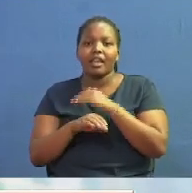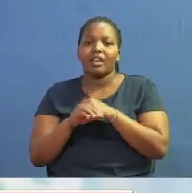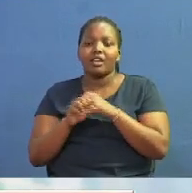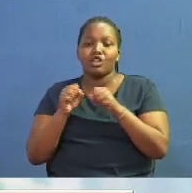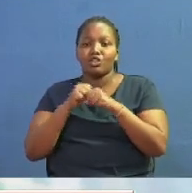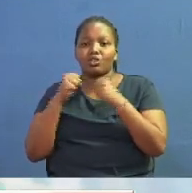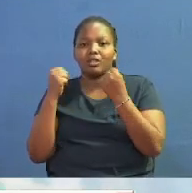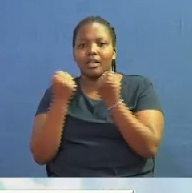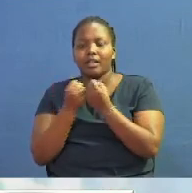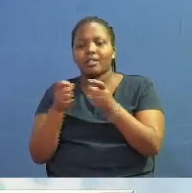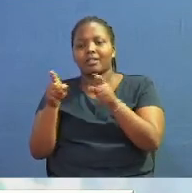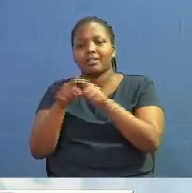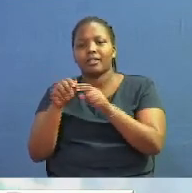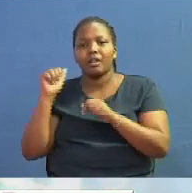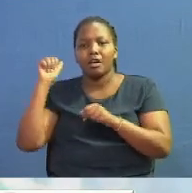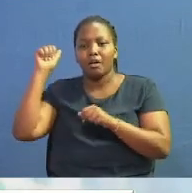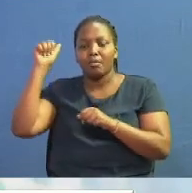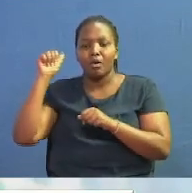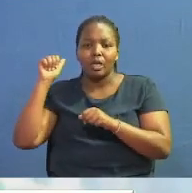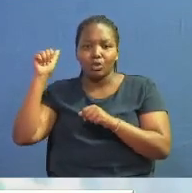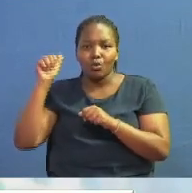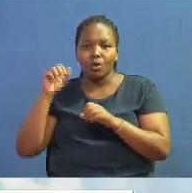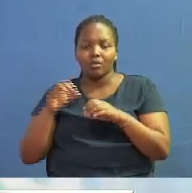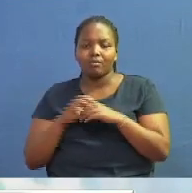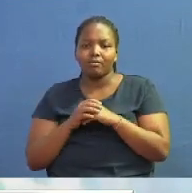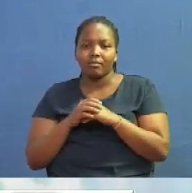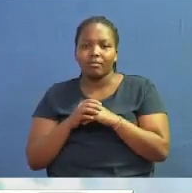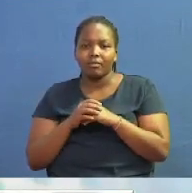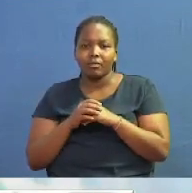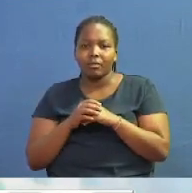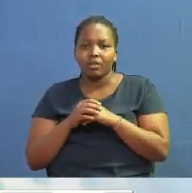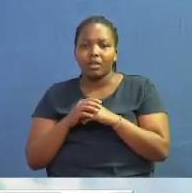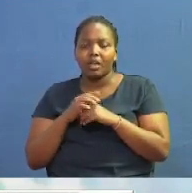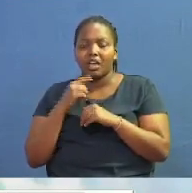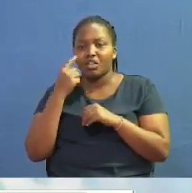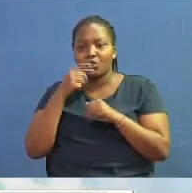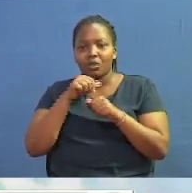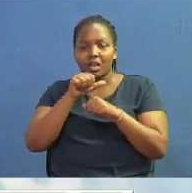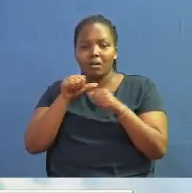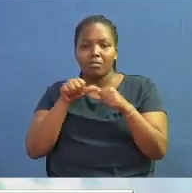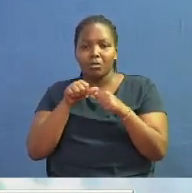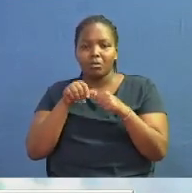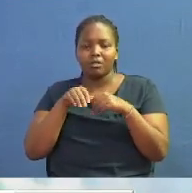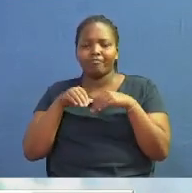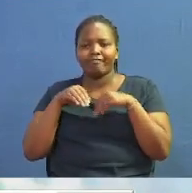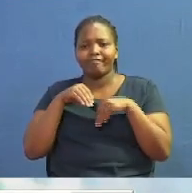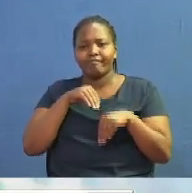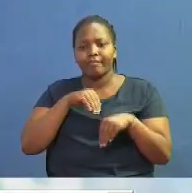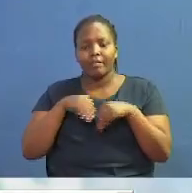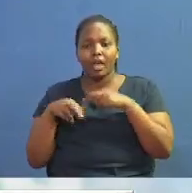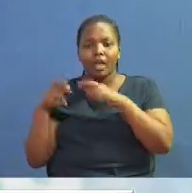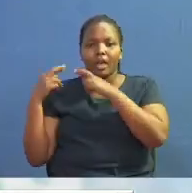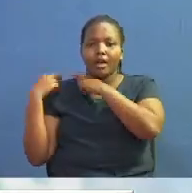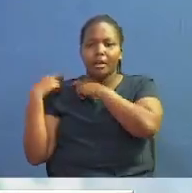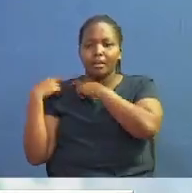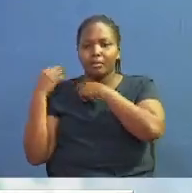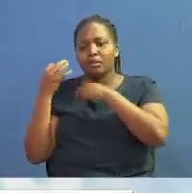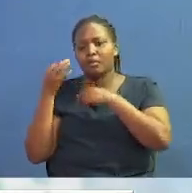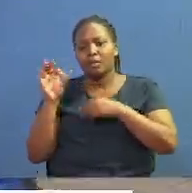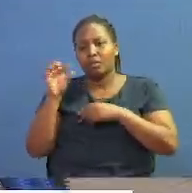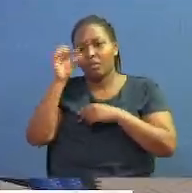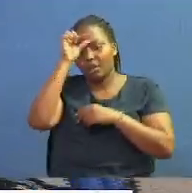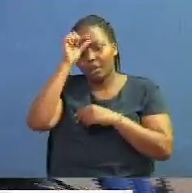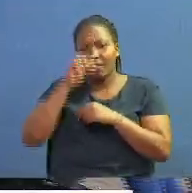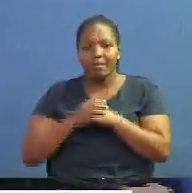and political circles, people talking about disability as a core mandate of the government. And that is wonderful progress.